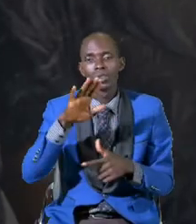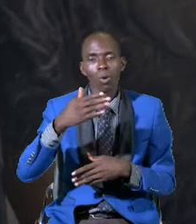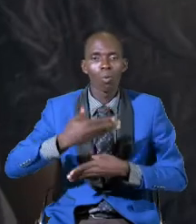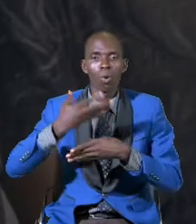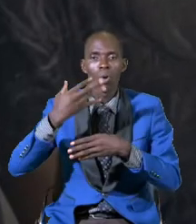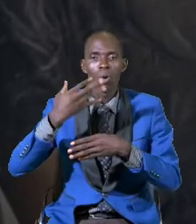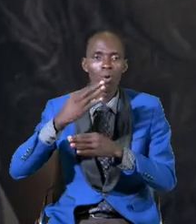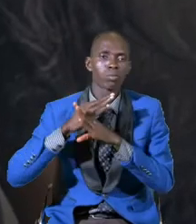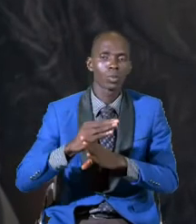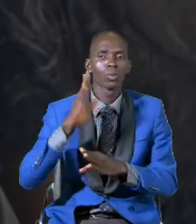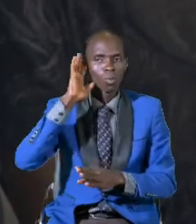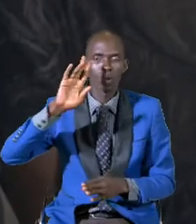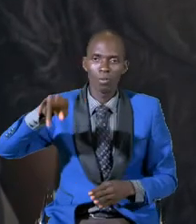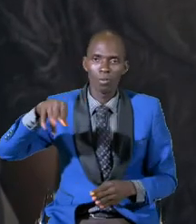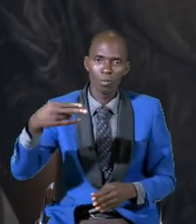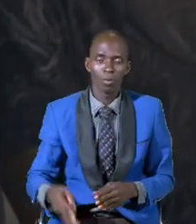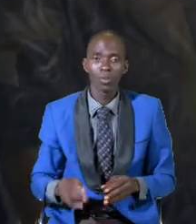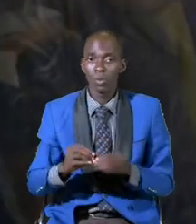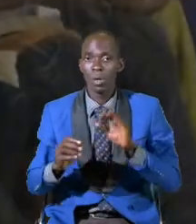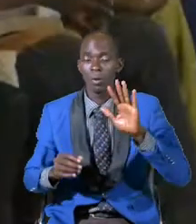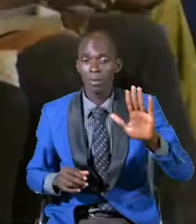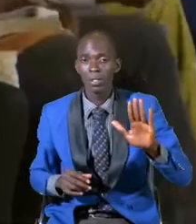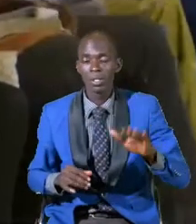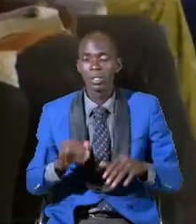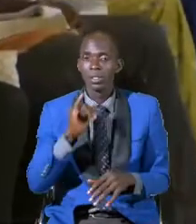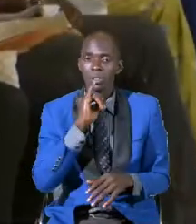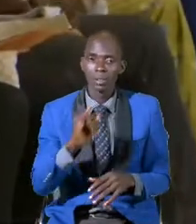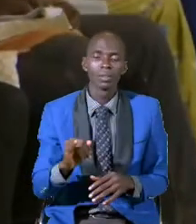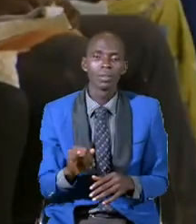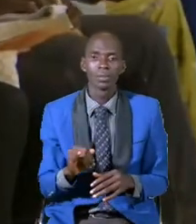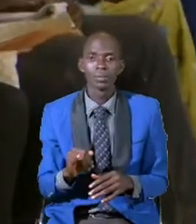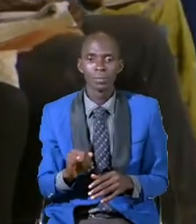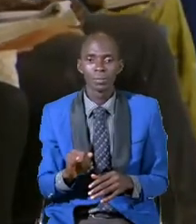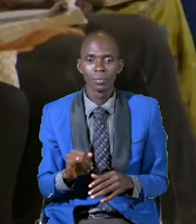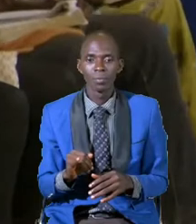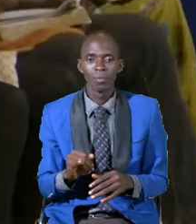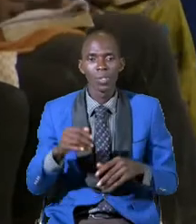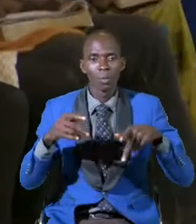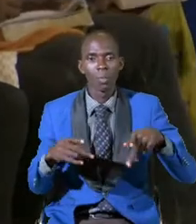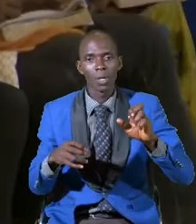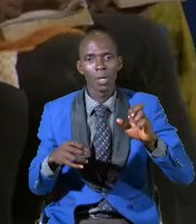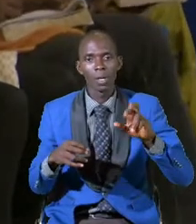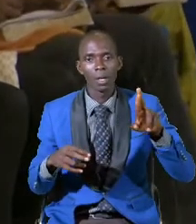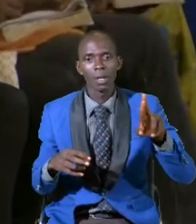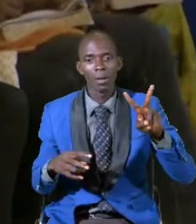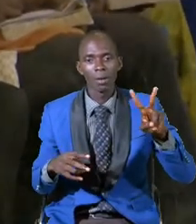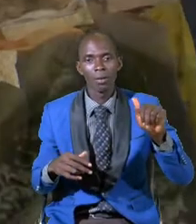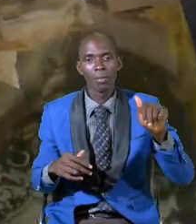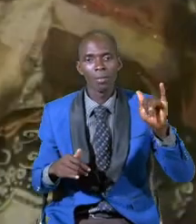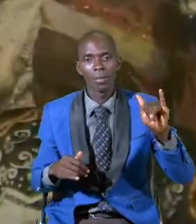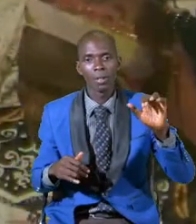And then number five is pervasive pollution. Pollution everywhere,